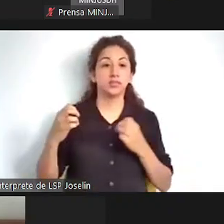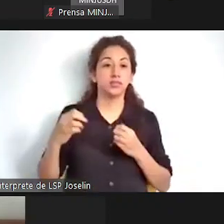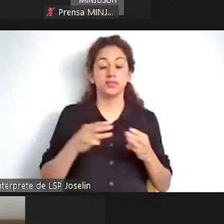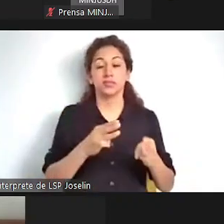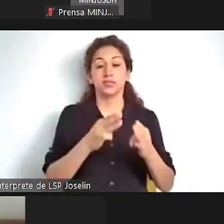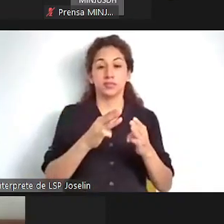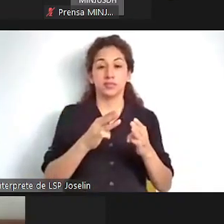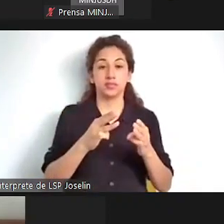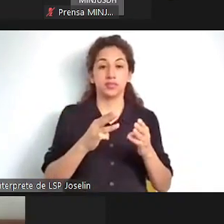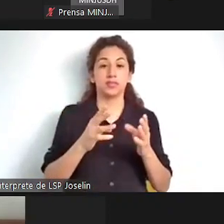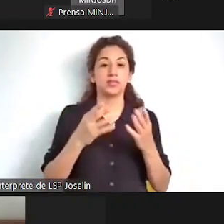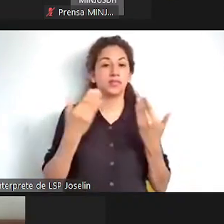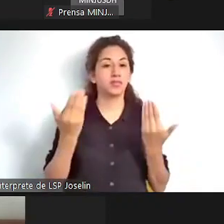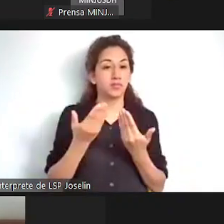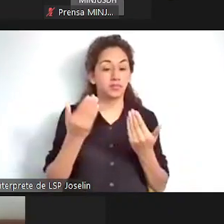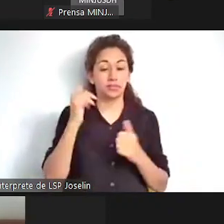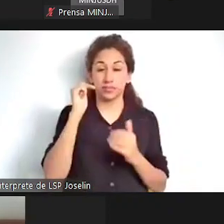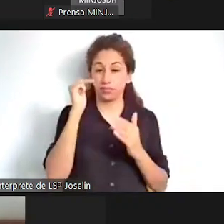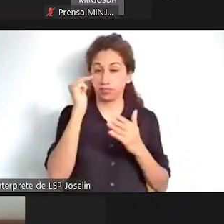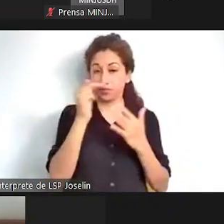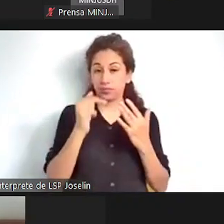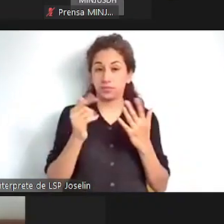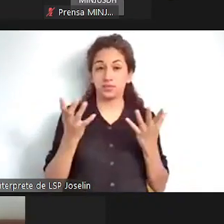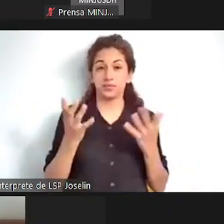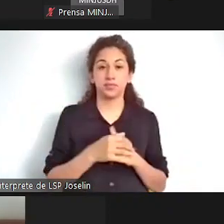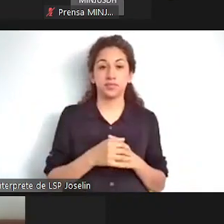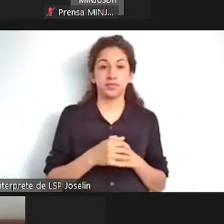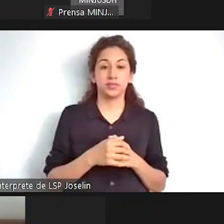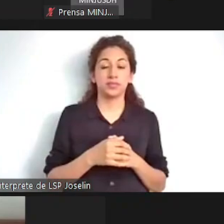in peru the due diligence mechanisms